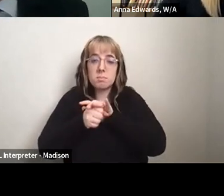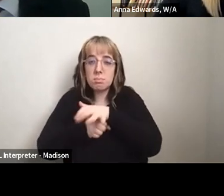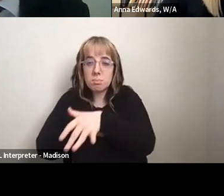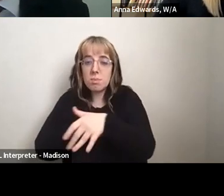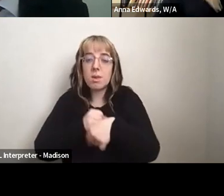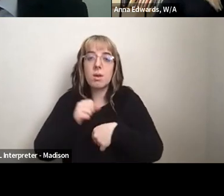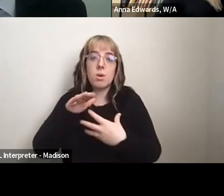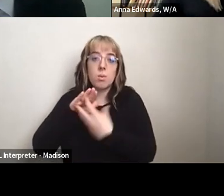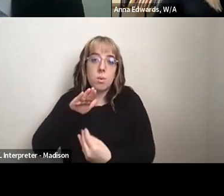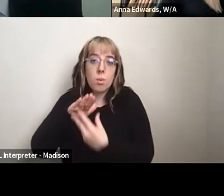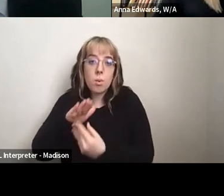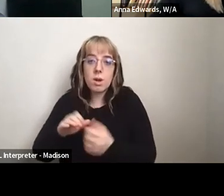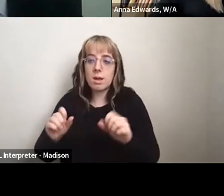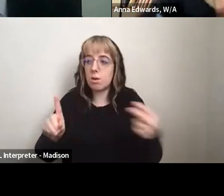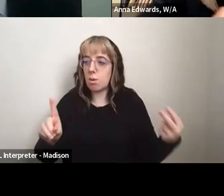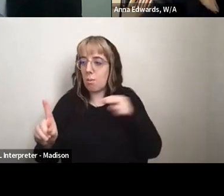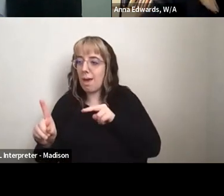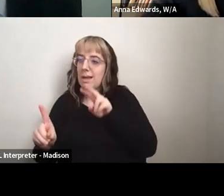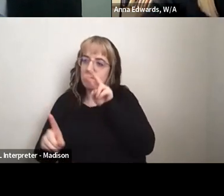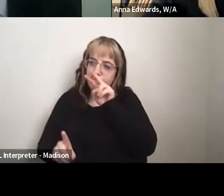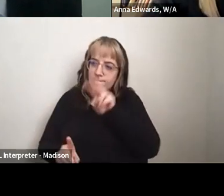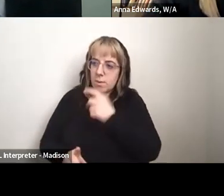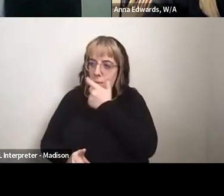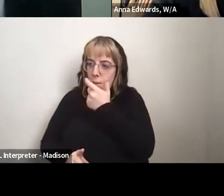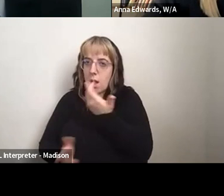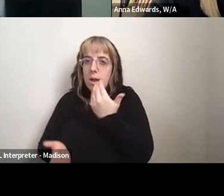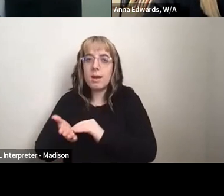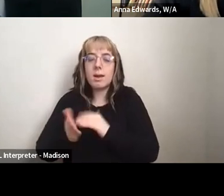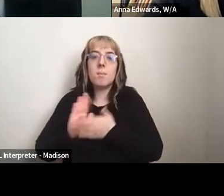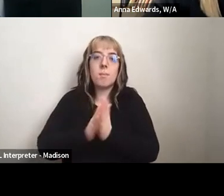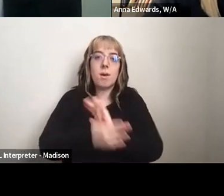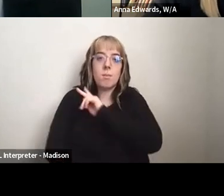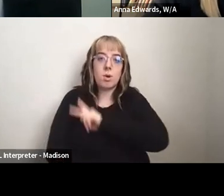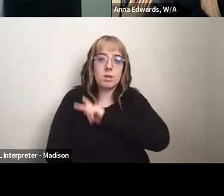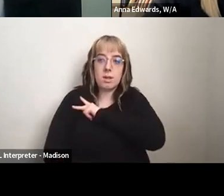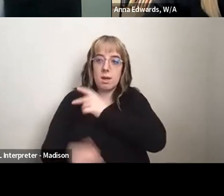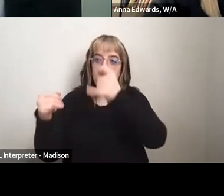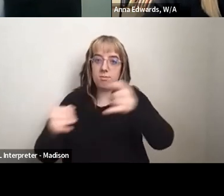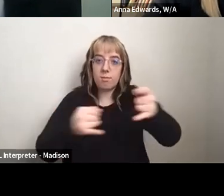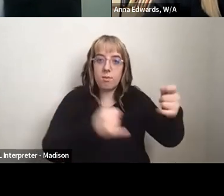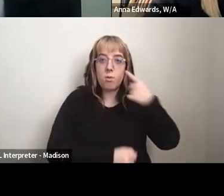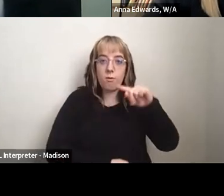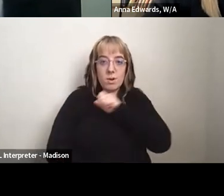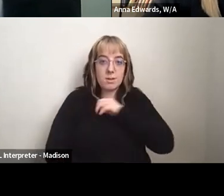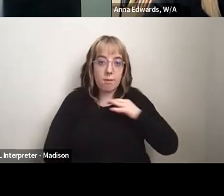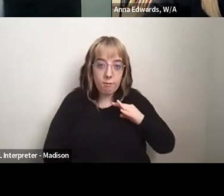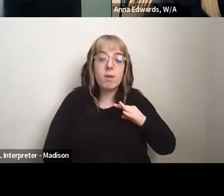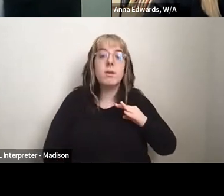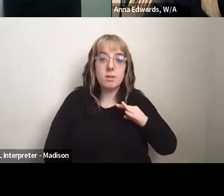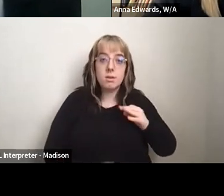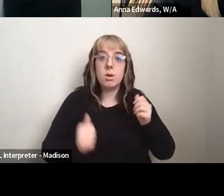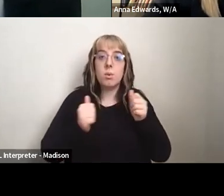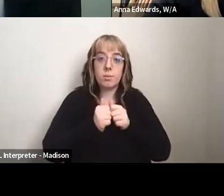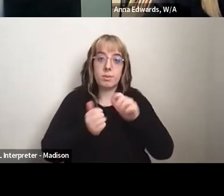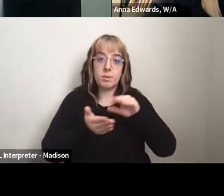to where they can go back and see, and it be personalized for our staff, but with our